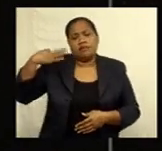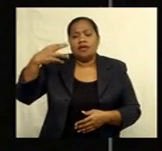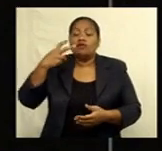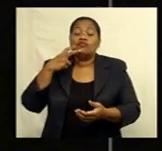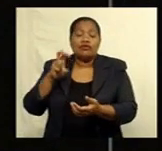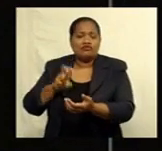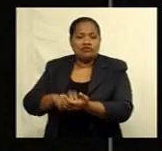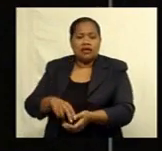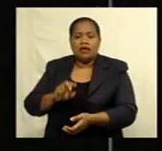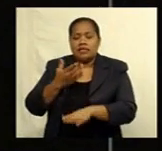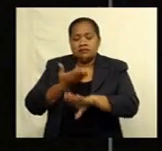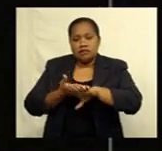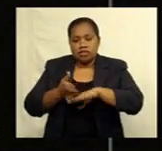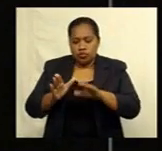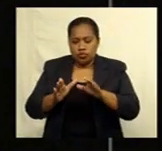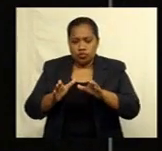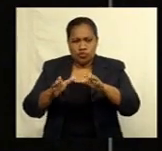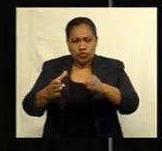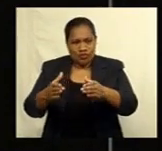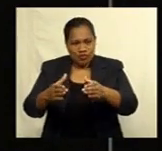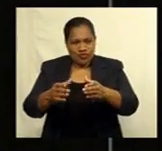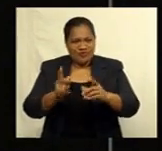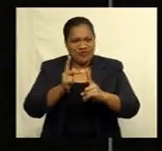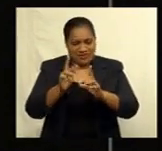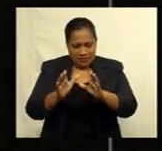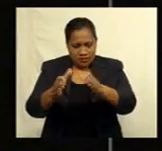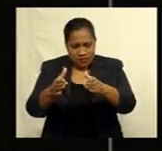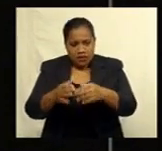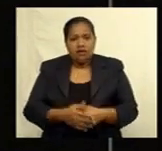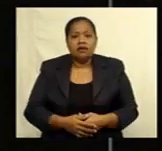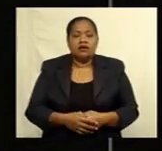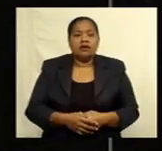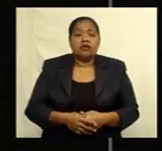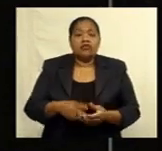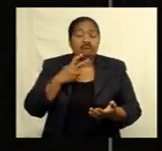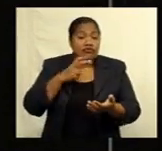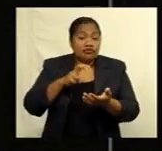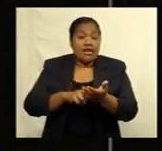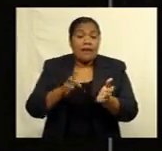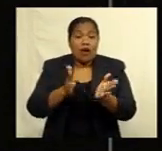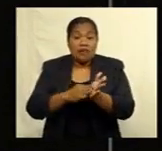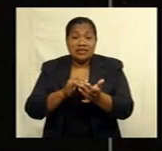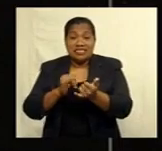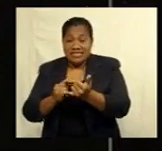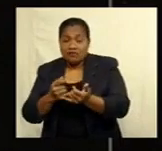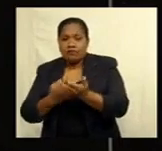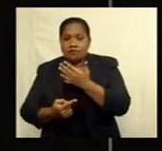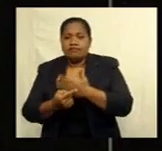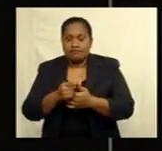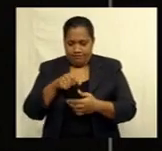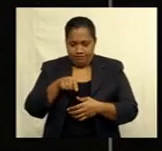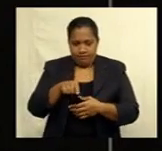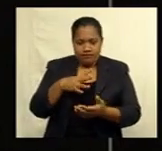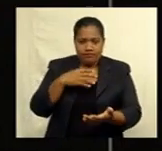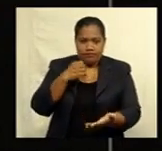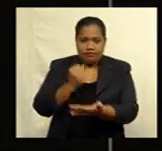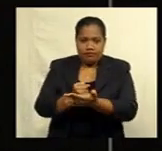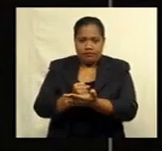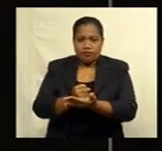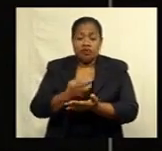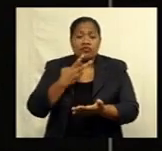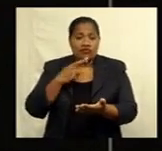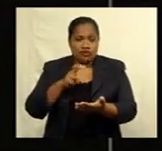party. Registrar of Political Parties Muhammad Saneem confirms the application to register the proposed People's Alliance has